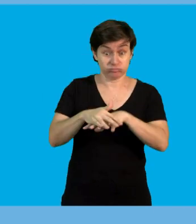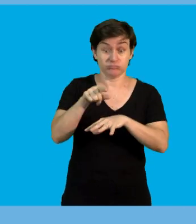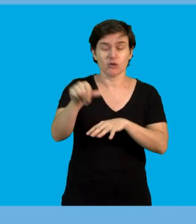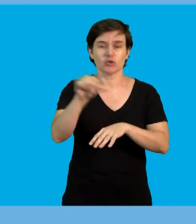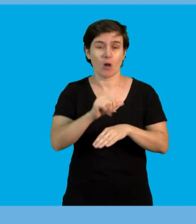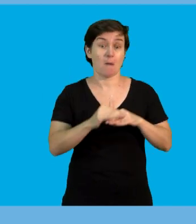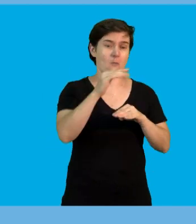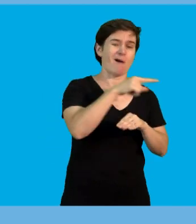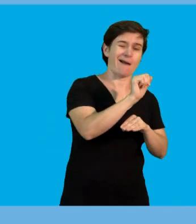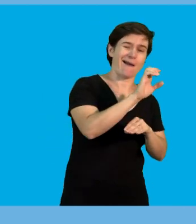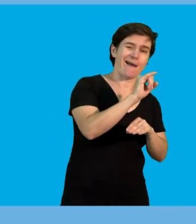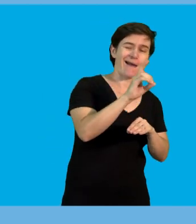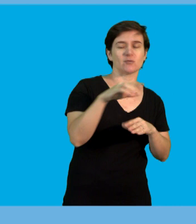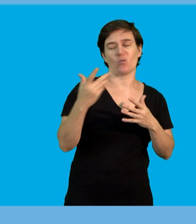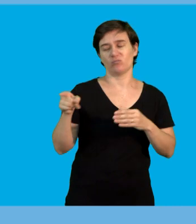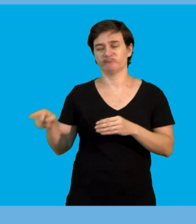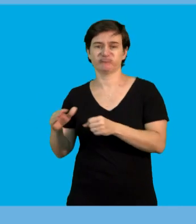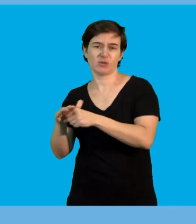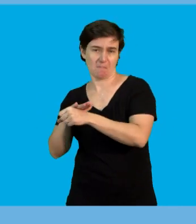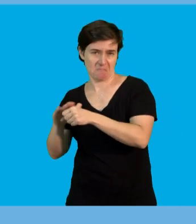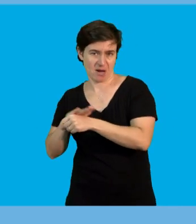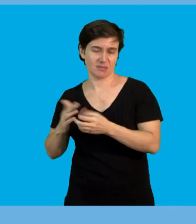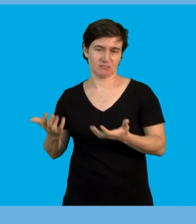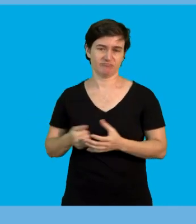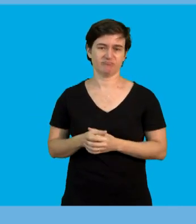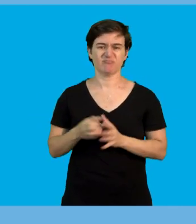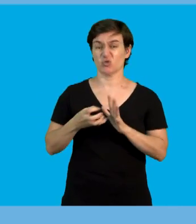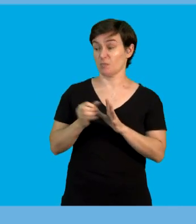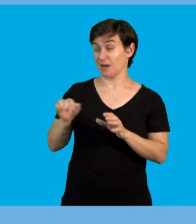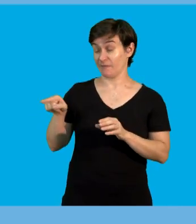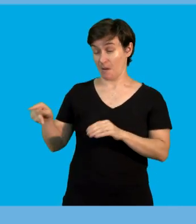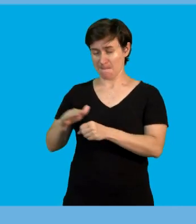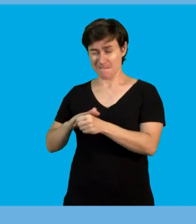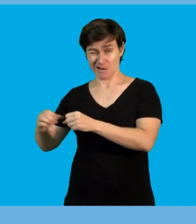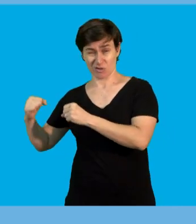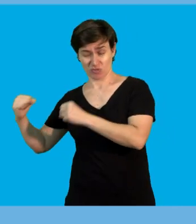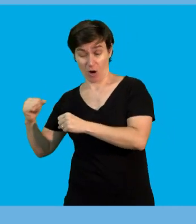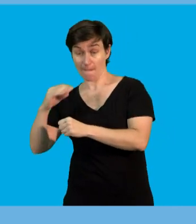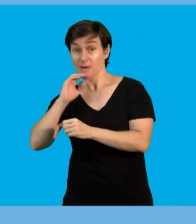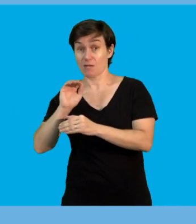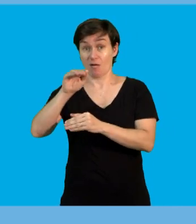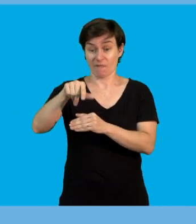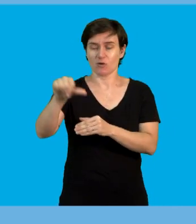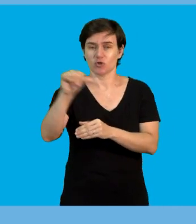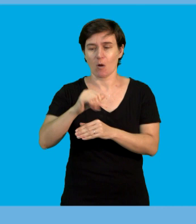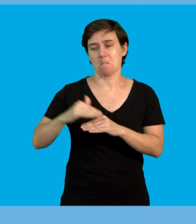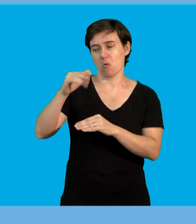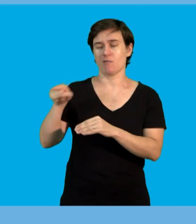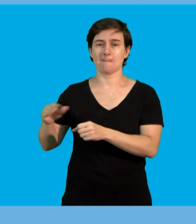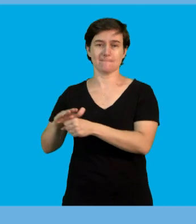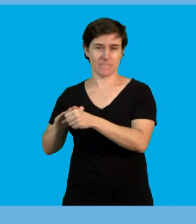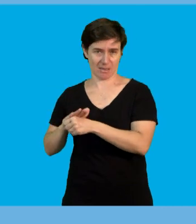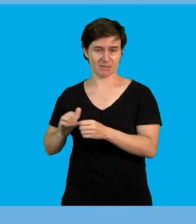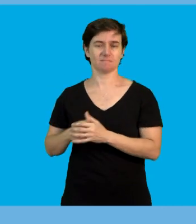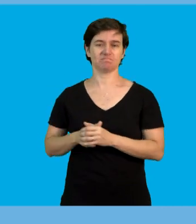be more acidic. Should the base be stronger than the acid in terms of its pH or in terms of its strength, then the salt is going to be